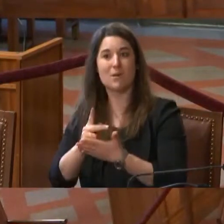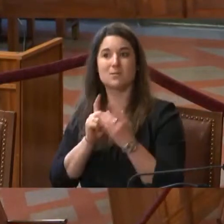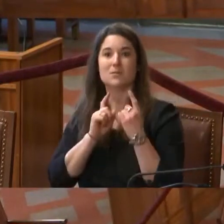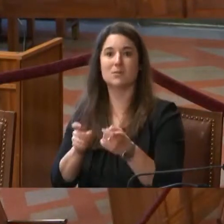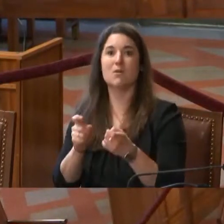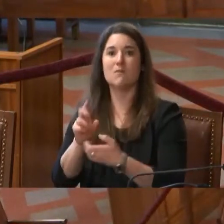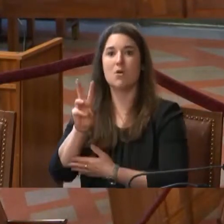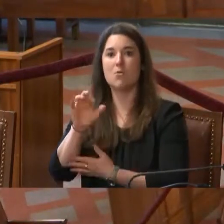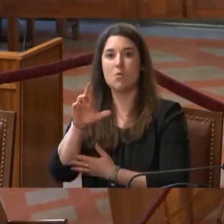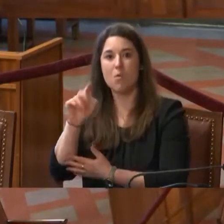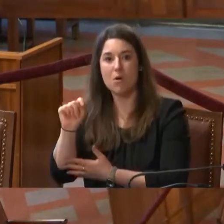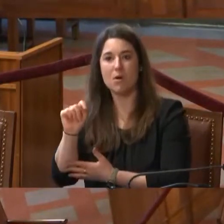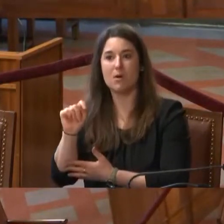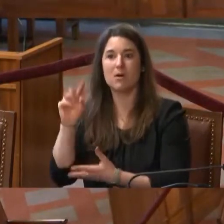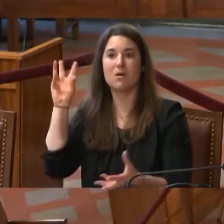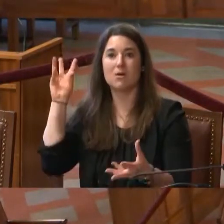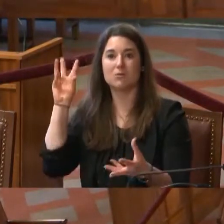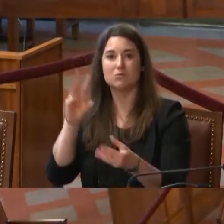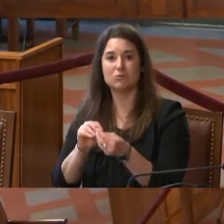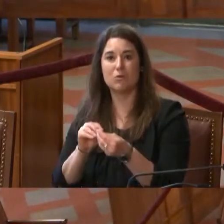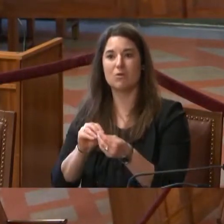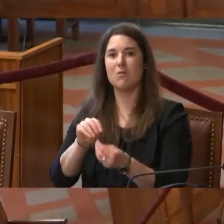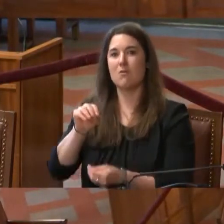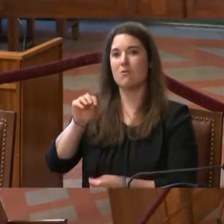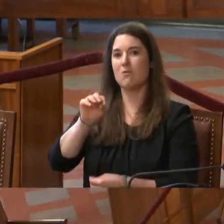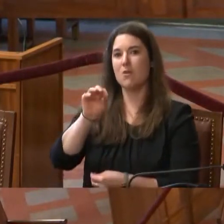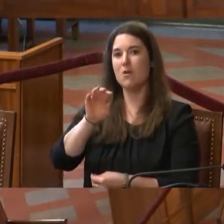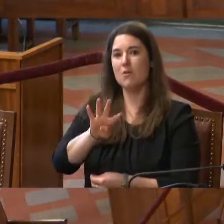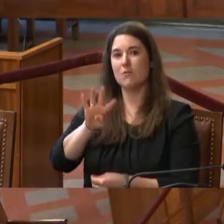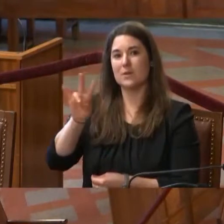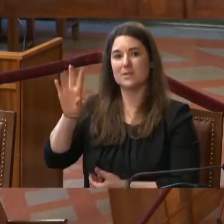of a Warrant in the total sum of